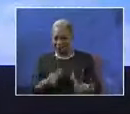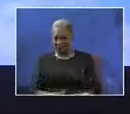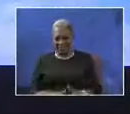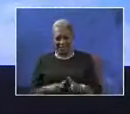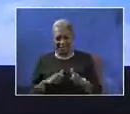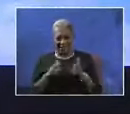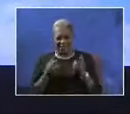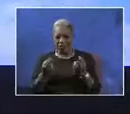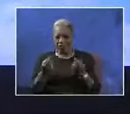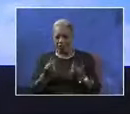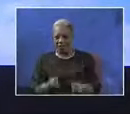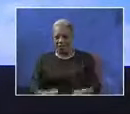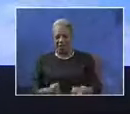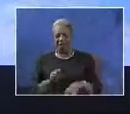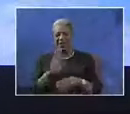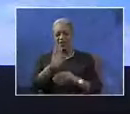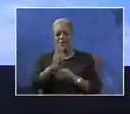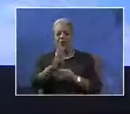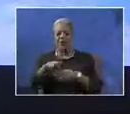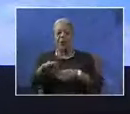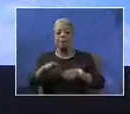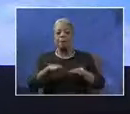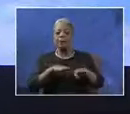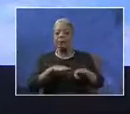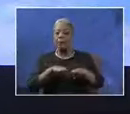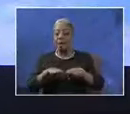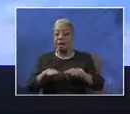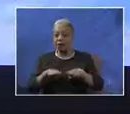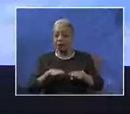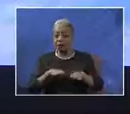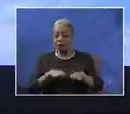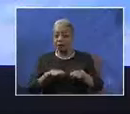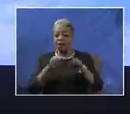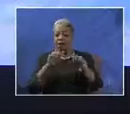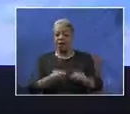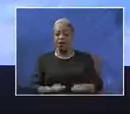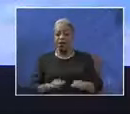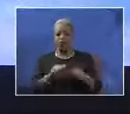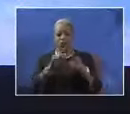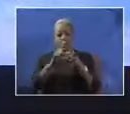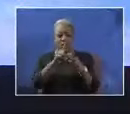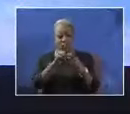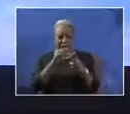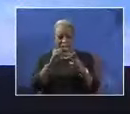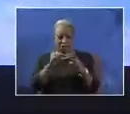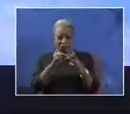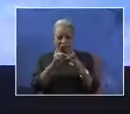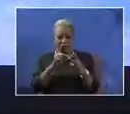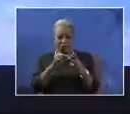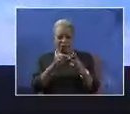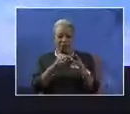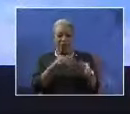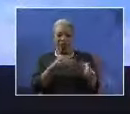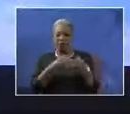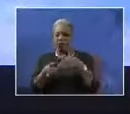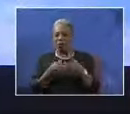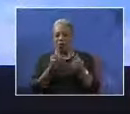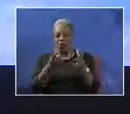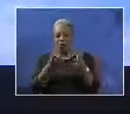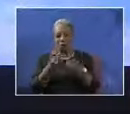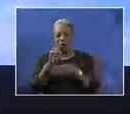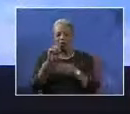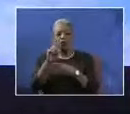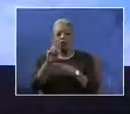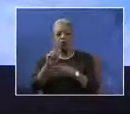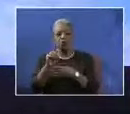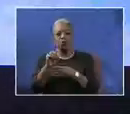actions. You can choose what you want to do, but you don't choose what the consequences are